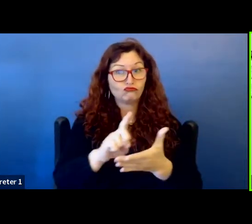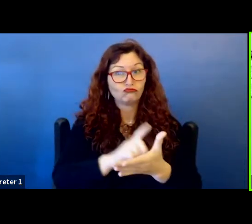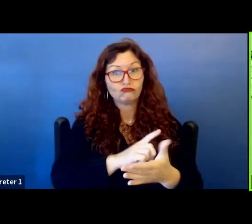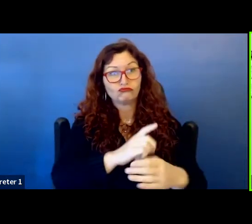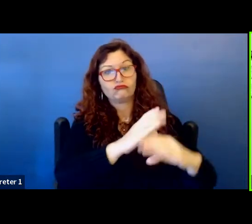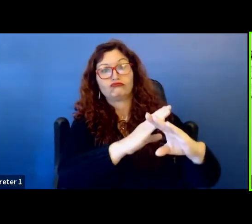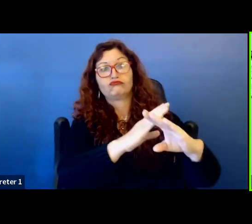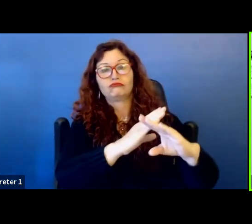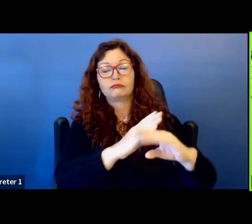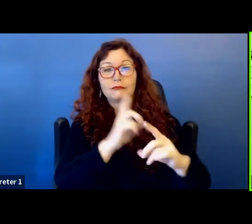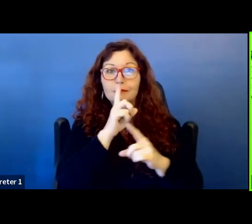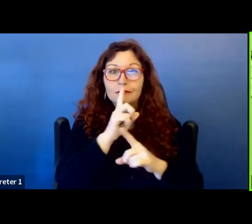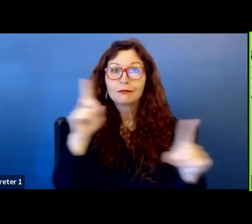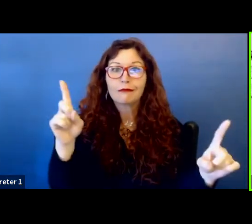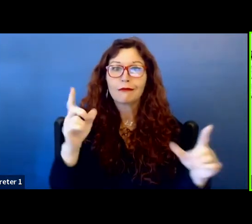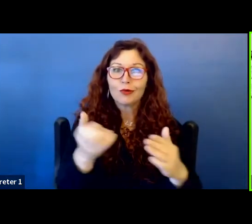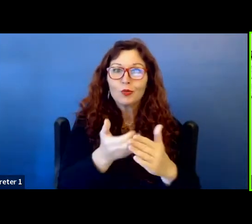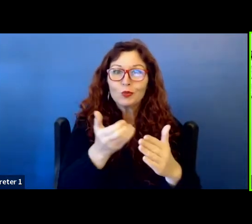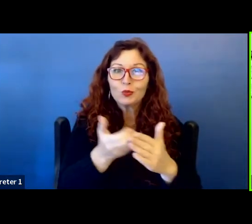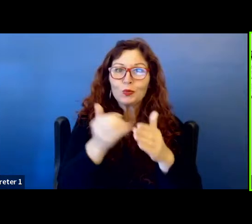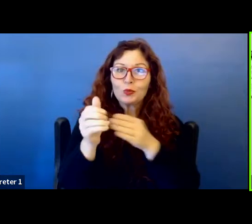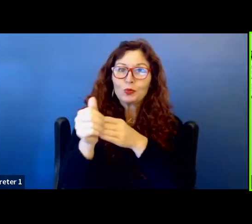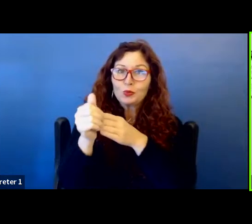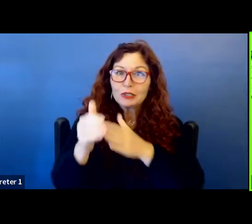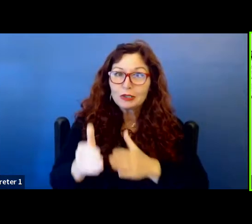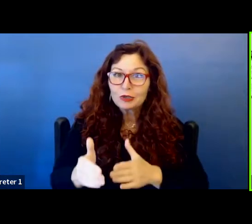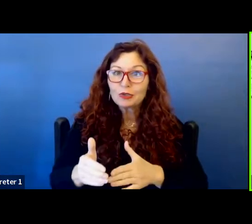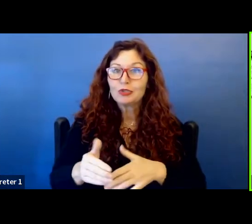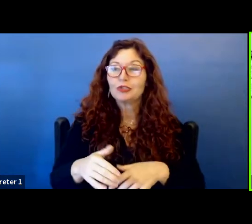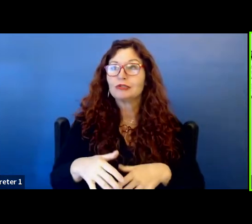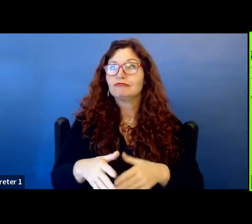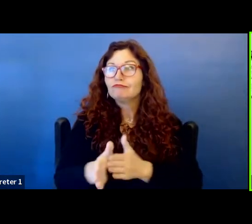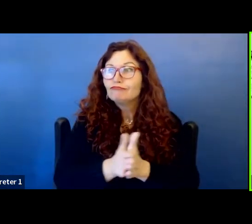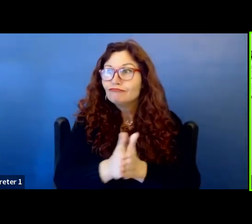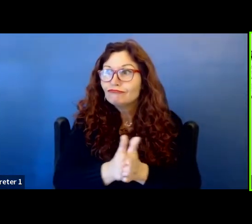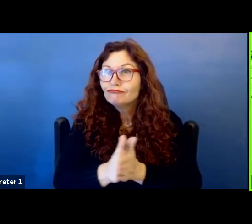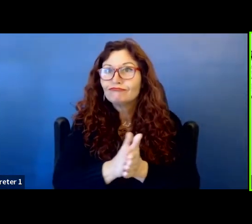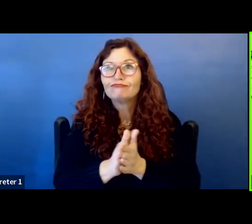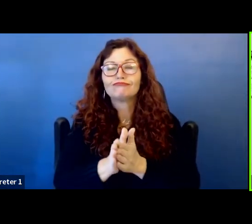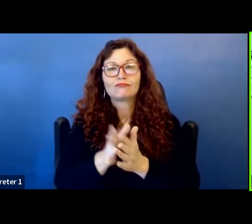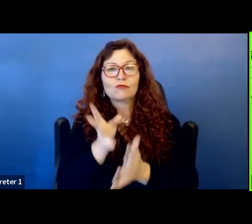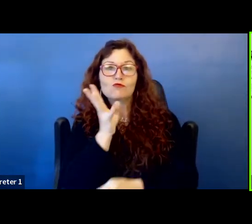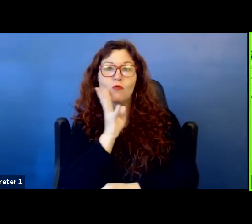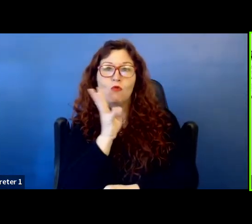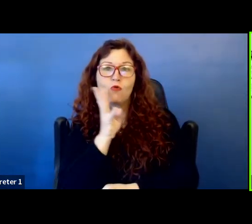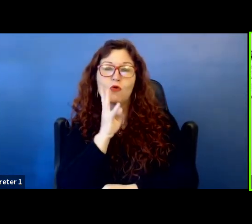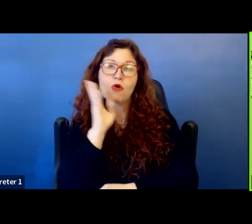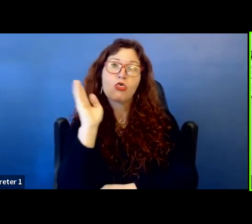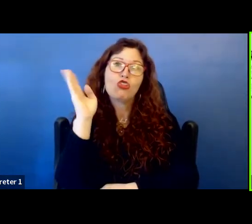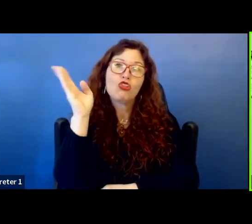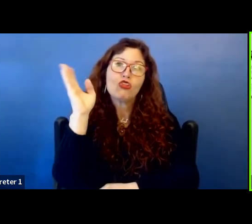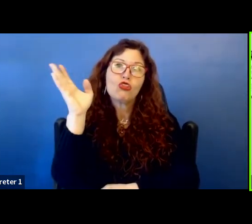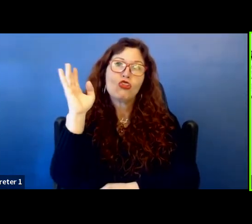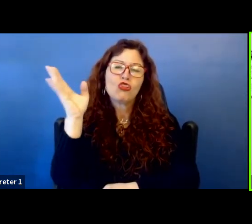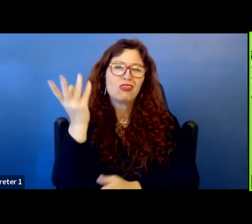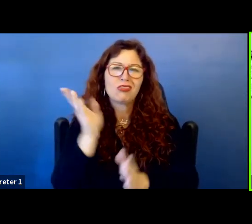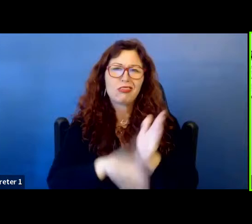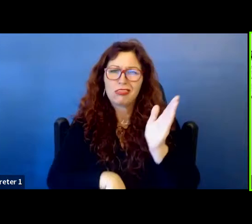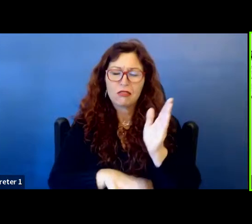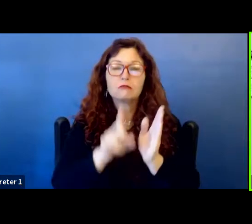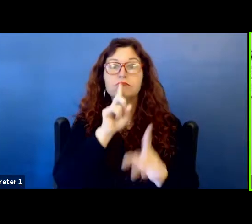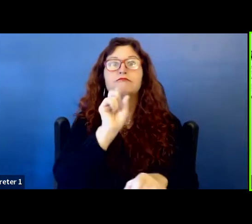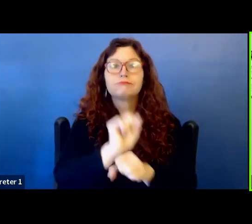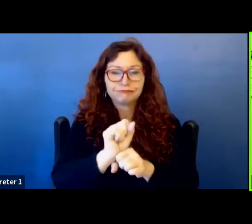leader that's stepping up to take these actions and actually take those words and put them in the actions and to derail those those